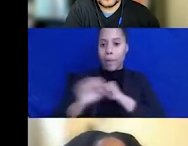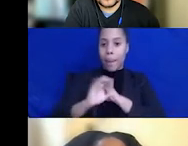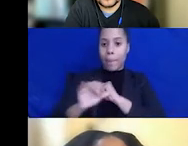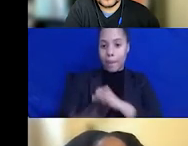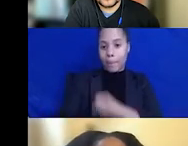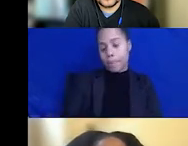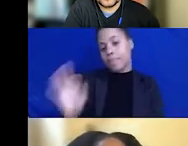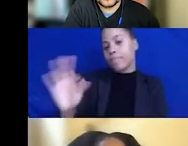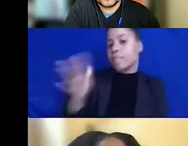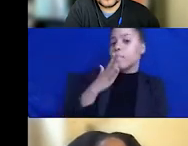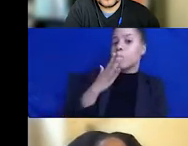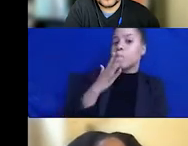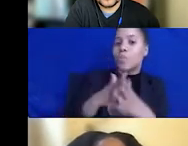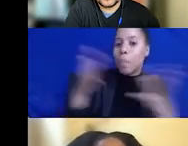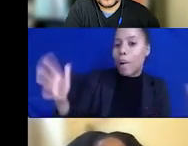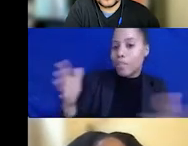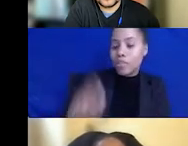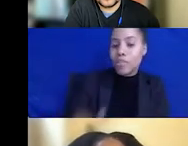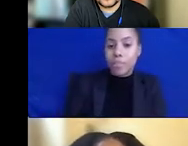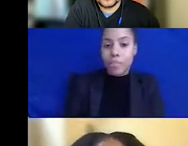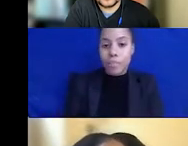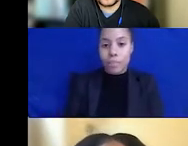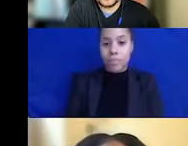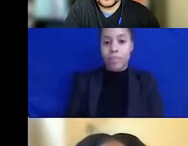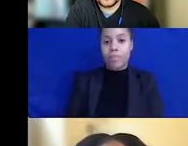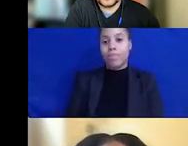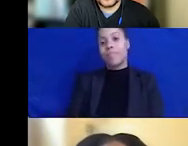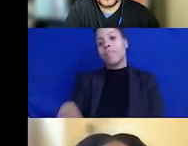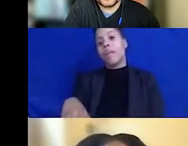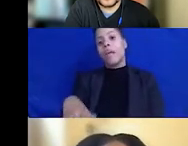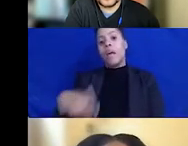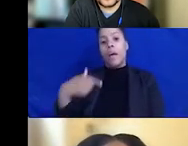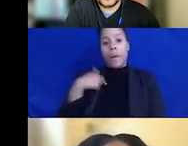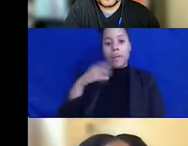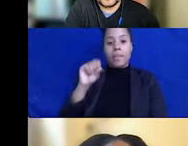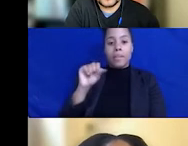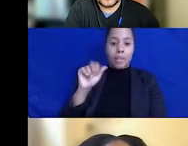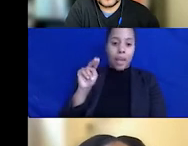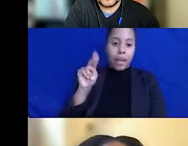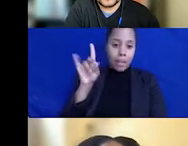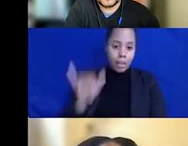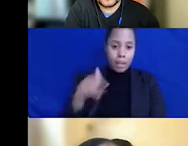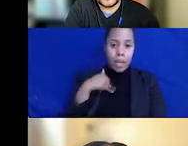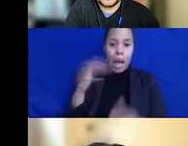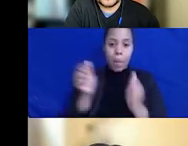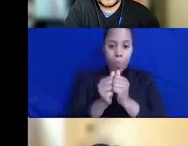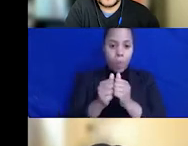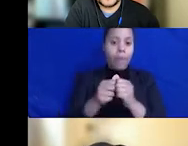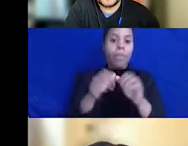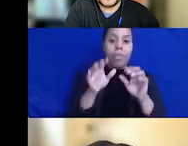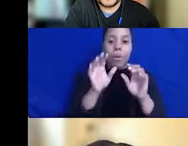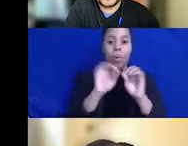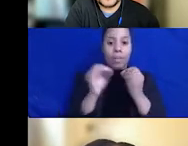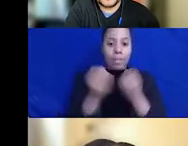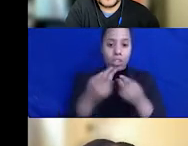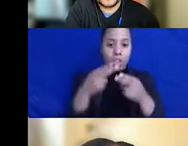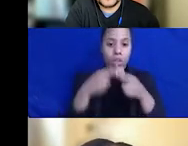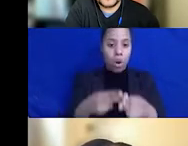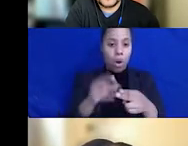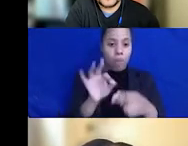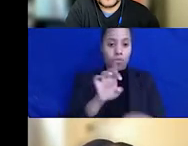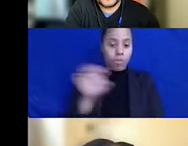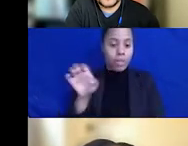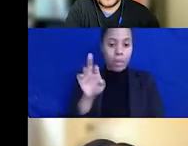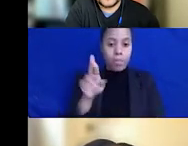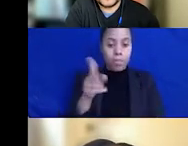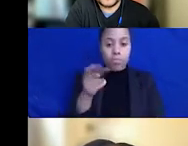much, Myaisha. And everyone at Media Justice. I'm Sandy Fulton. I'm actually with an organization called Free Press. We work super closely with Media